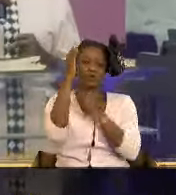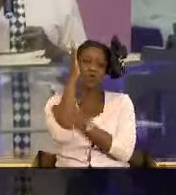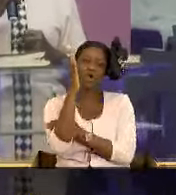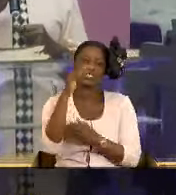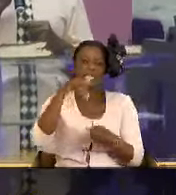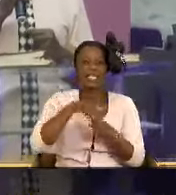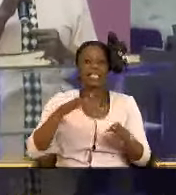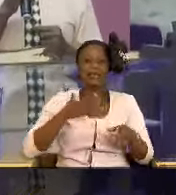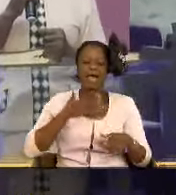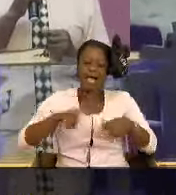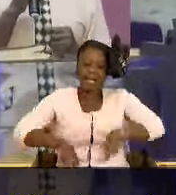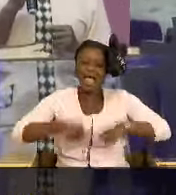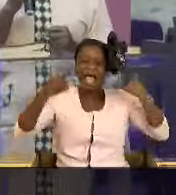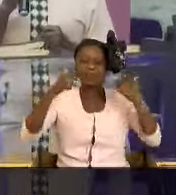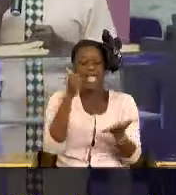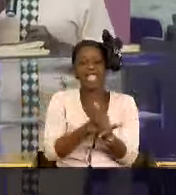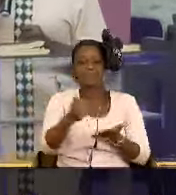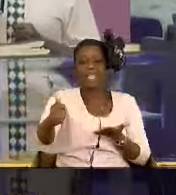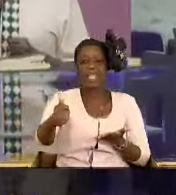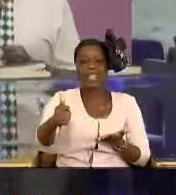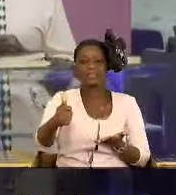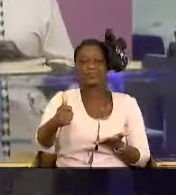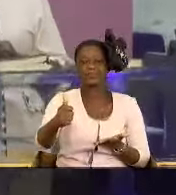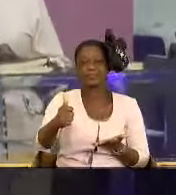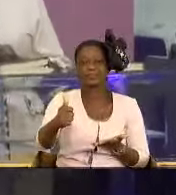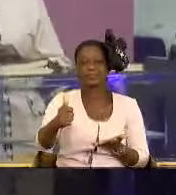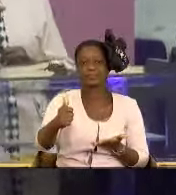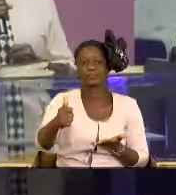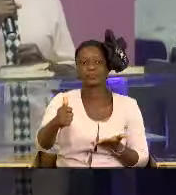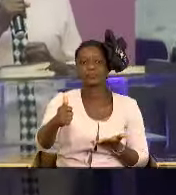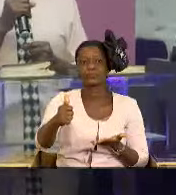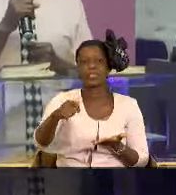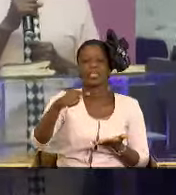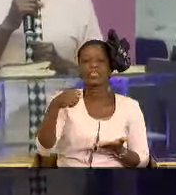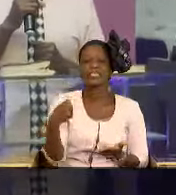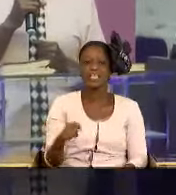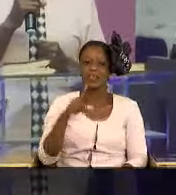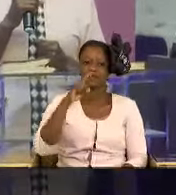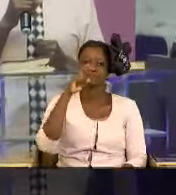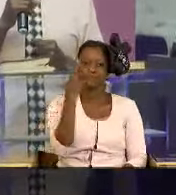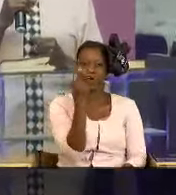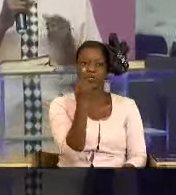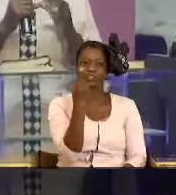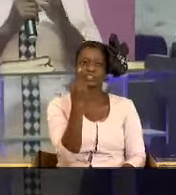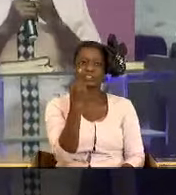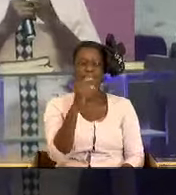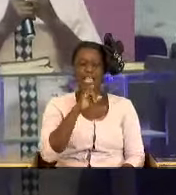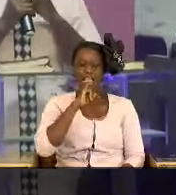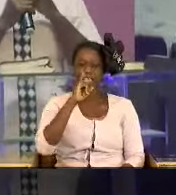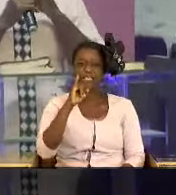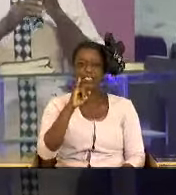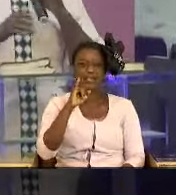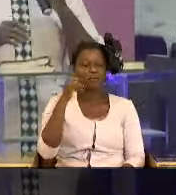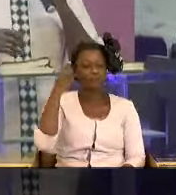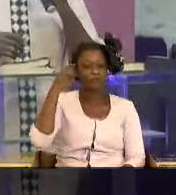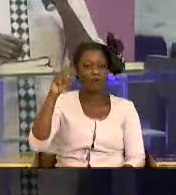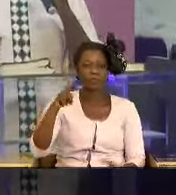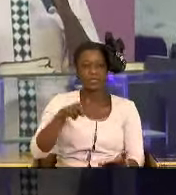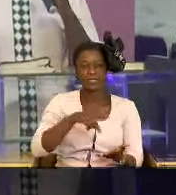life amen and the first prayer point is from Psalm